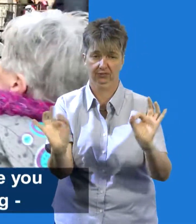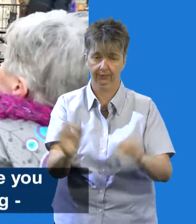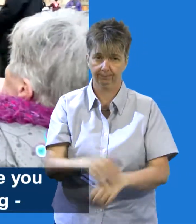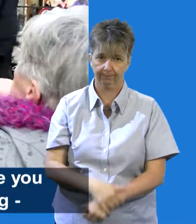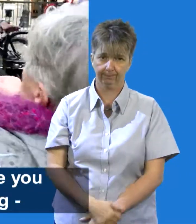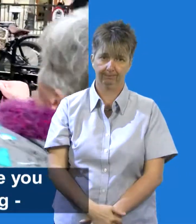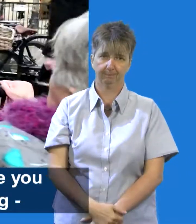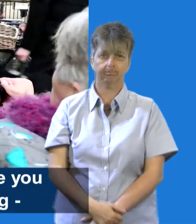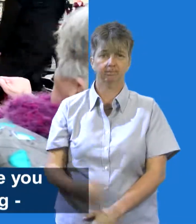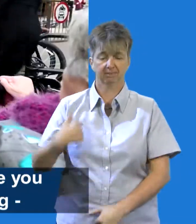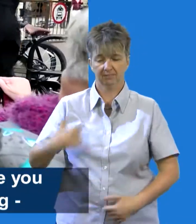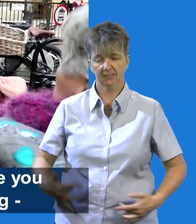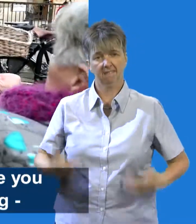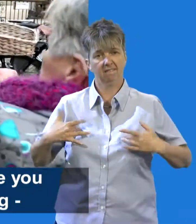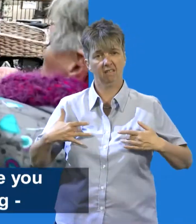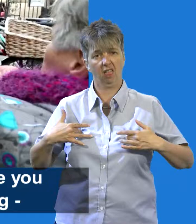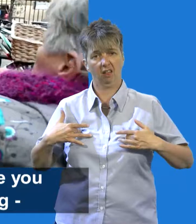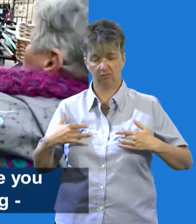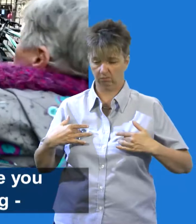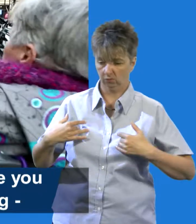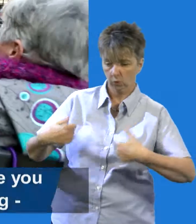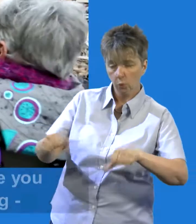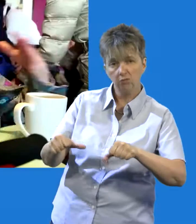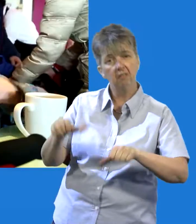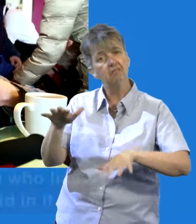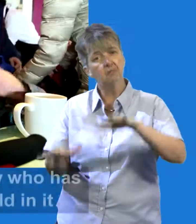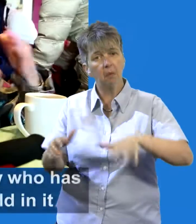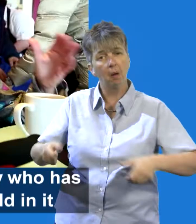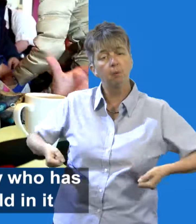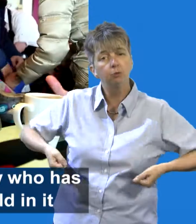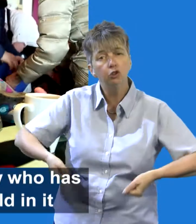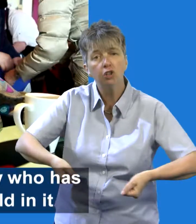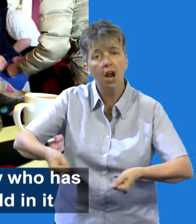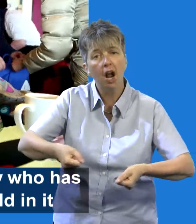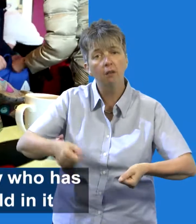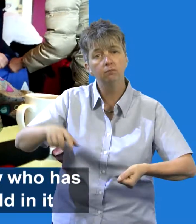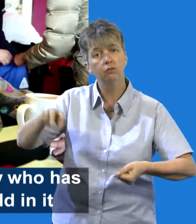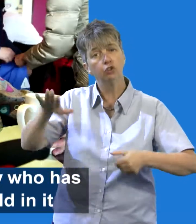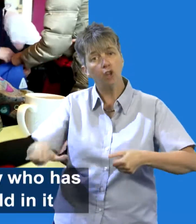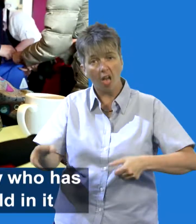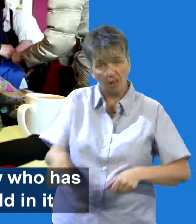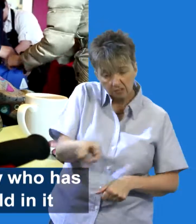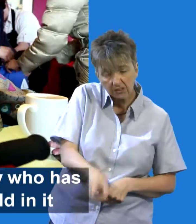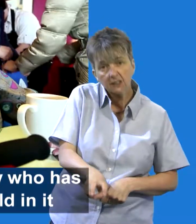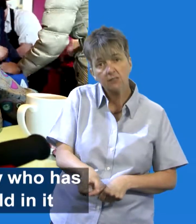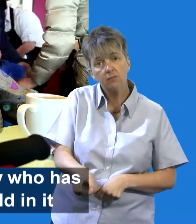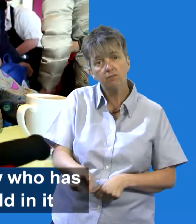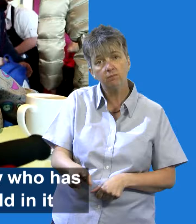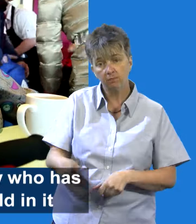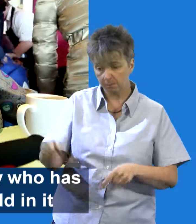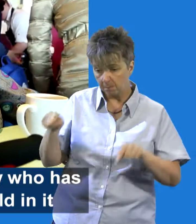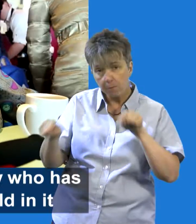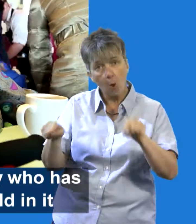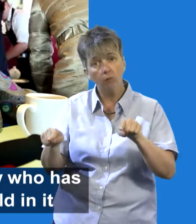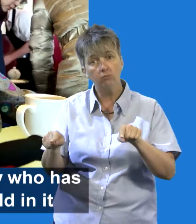they're just not concentrating. You see, I relate mine to somebody who's got like a